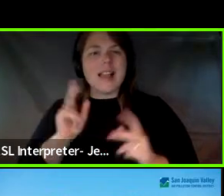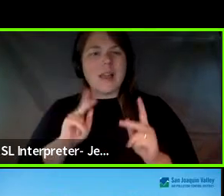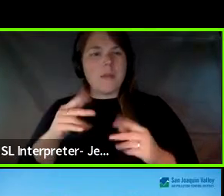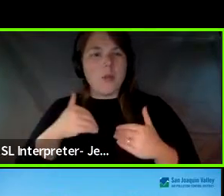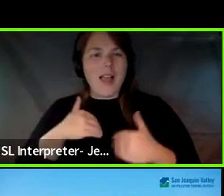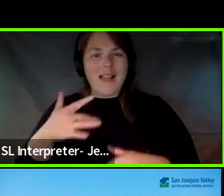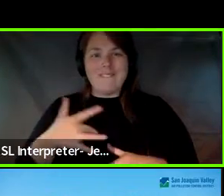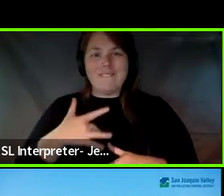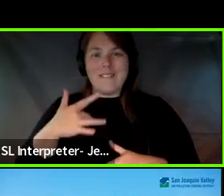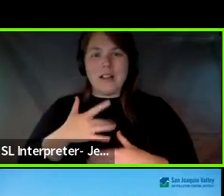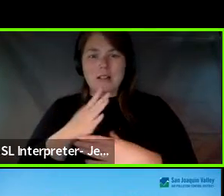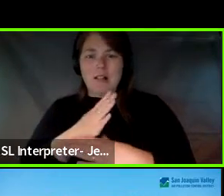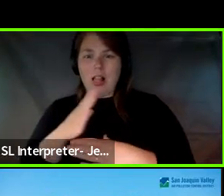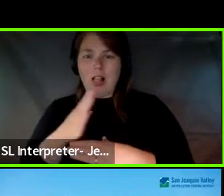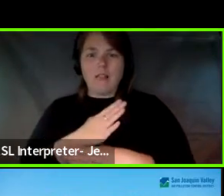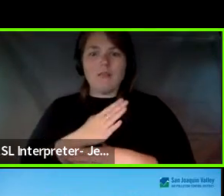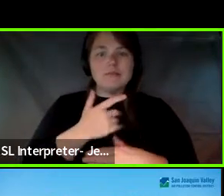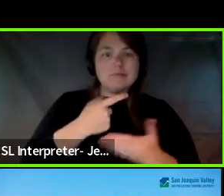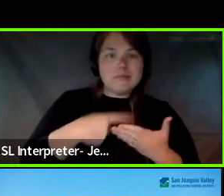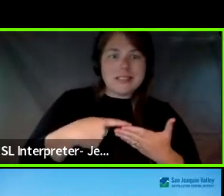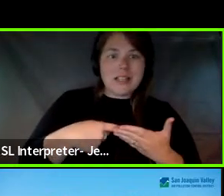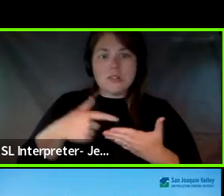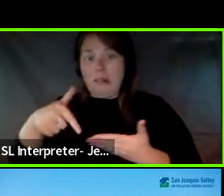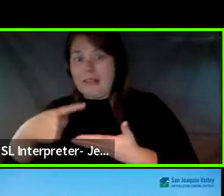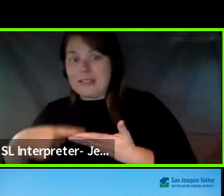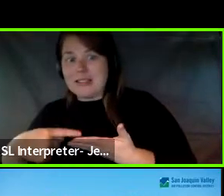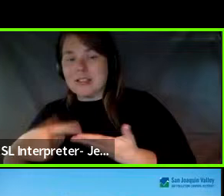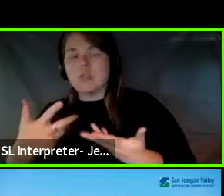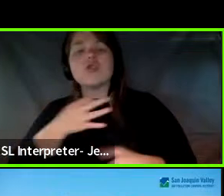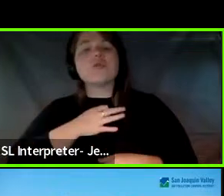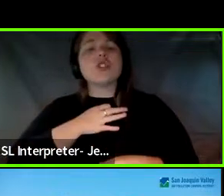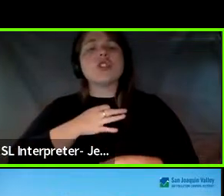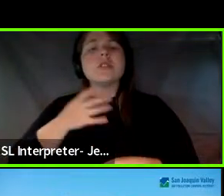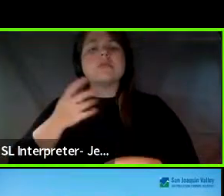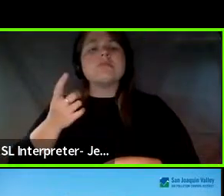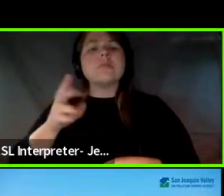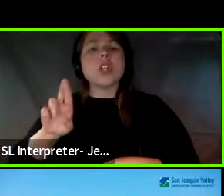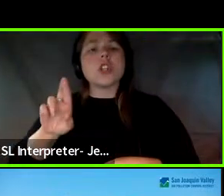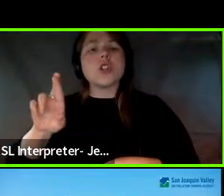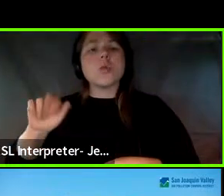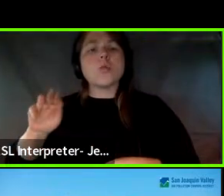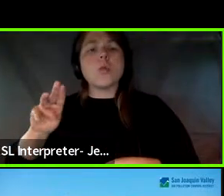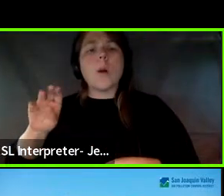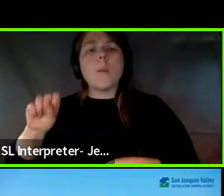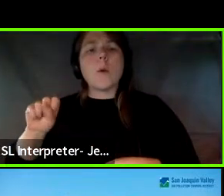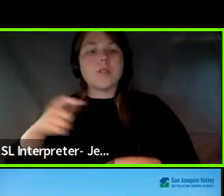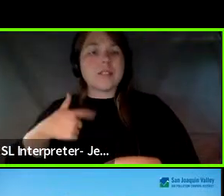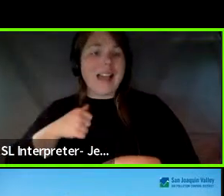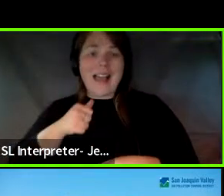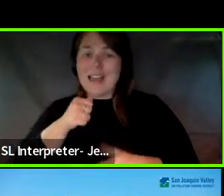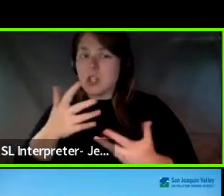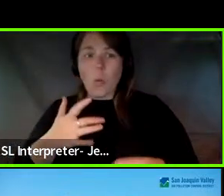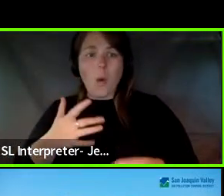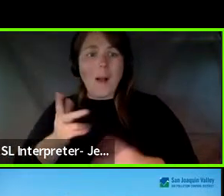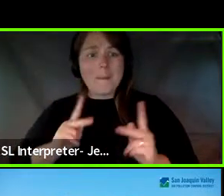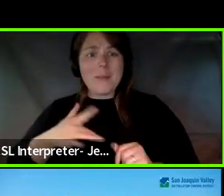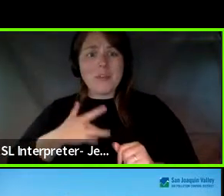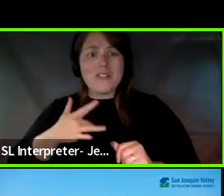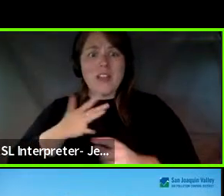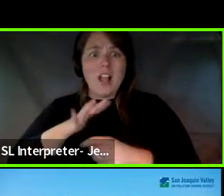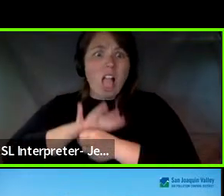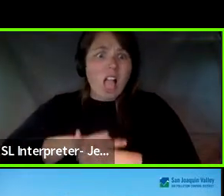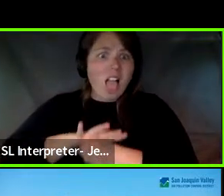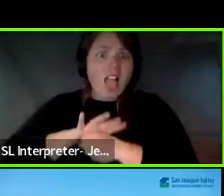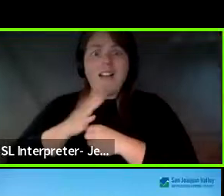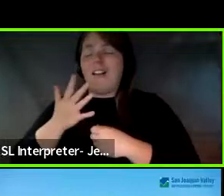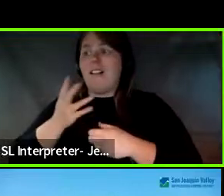last discussion and this discussion. And so I'm wondering, Dr. Ramos, actually on the opposite, I don't want folks to feel coerced or like they're being pressured.